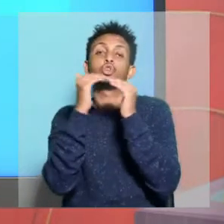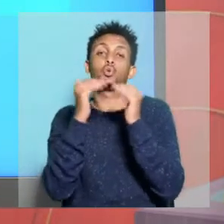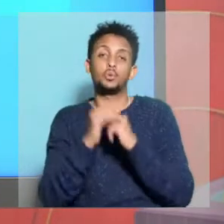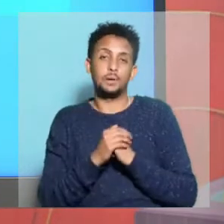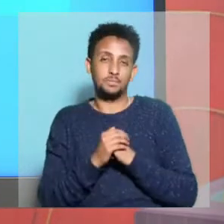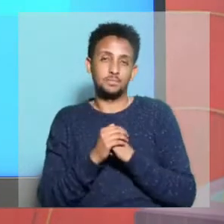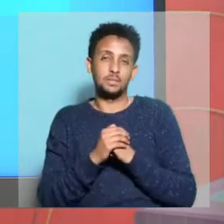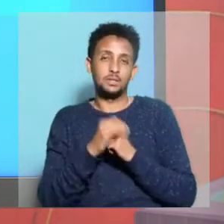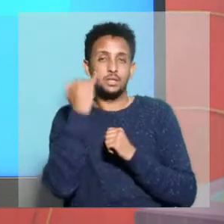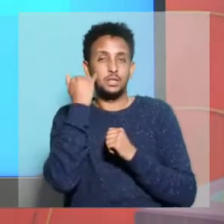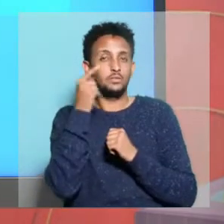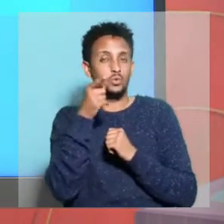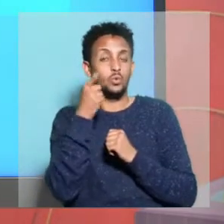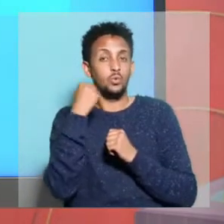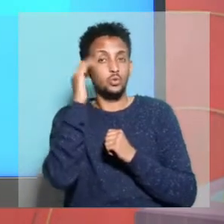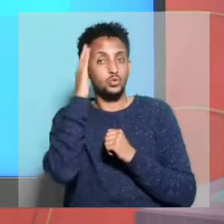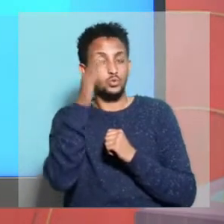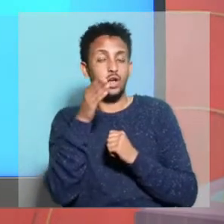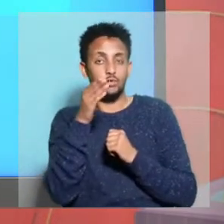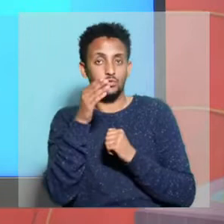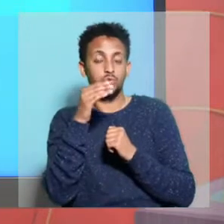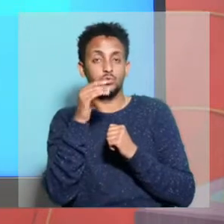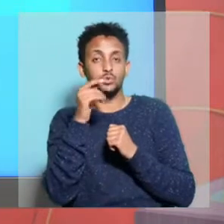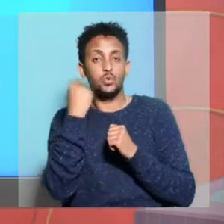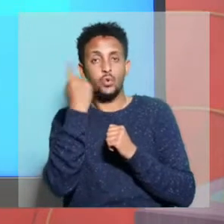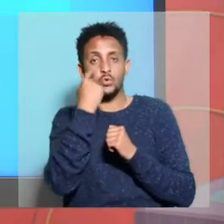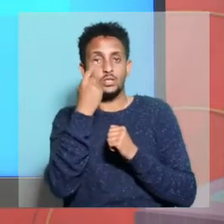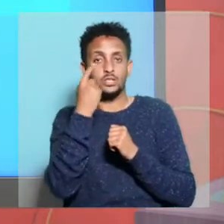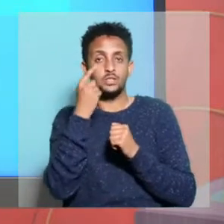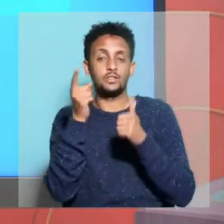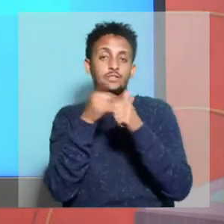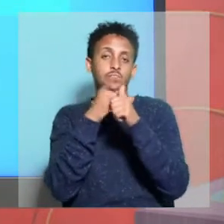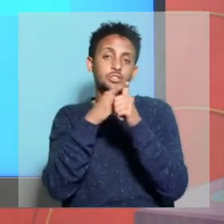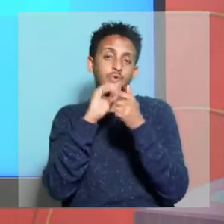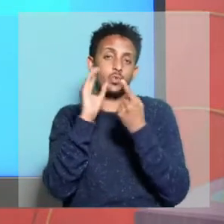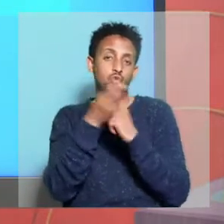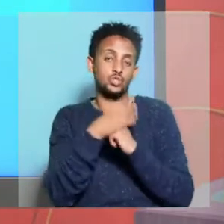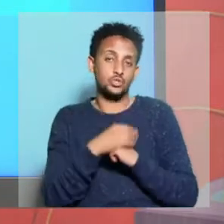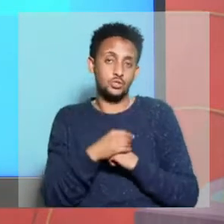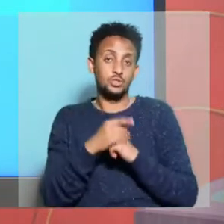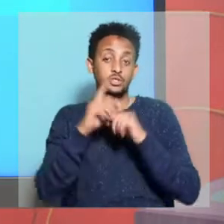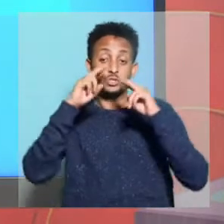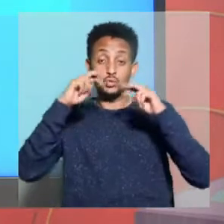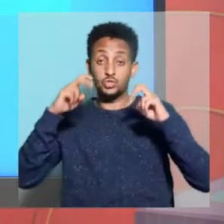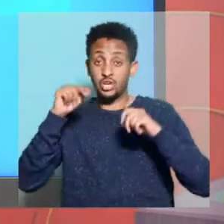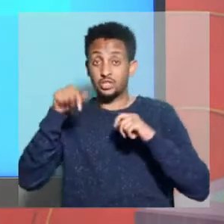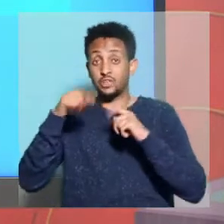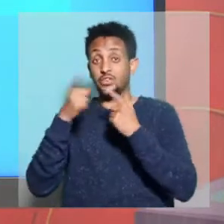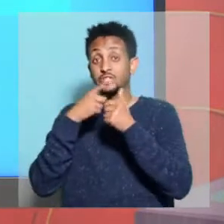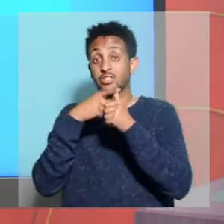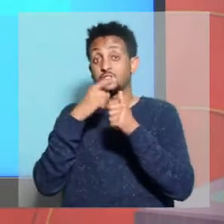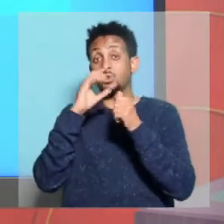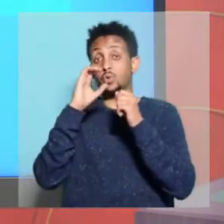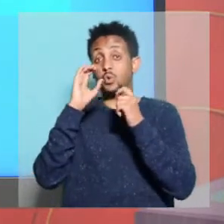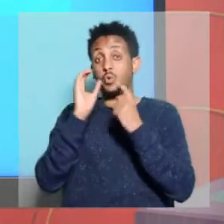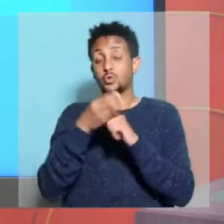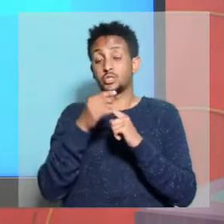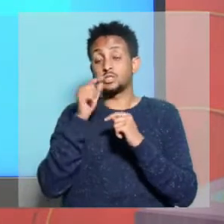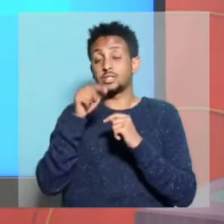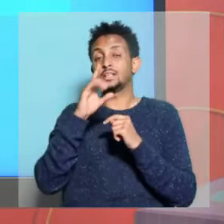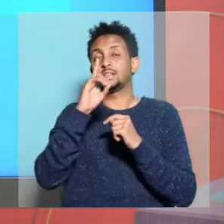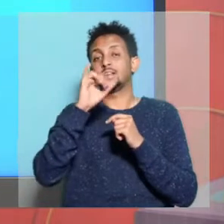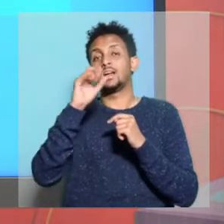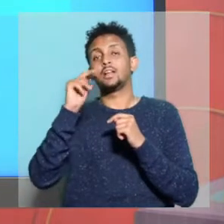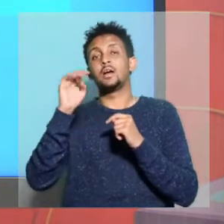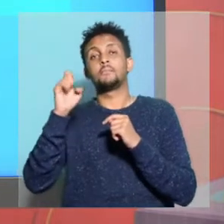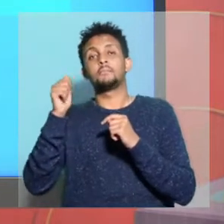equilibrium. If so, we should have to check only the first condition. To check the first conditions of equilibrium in